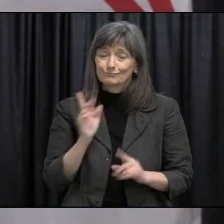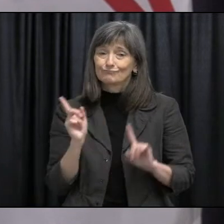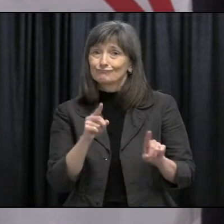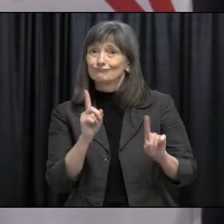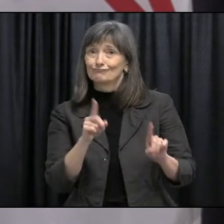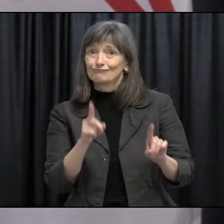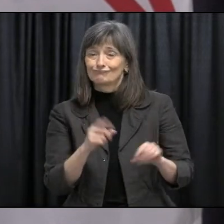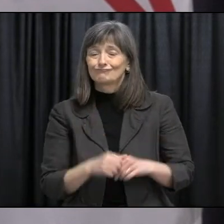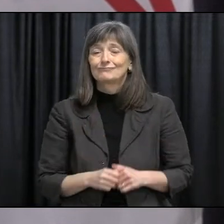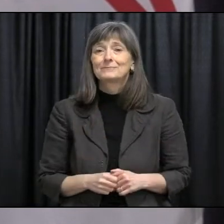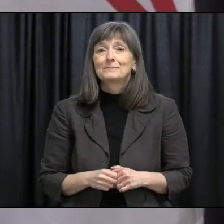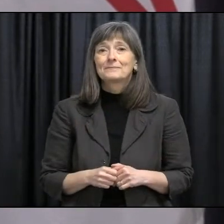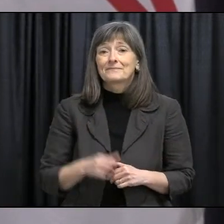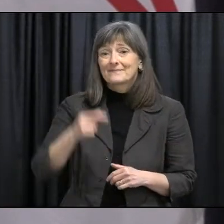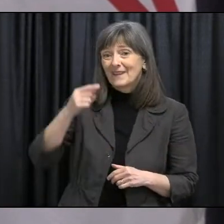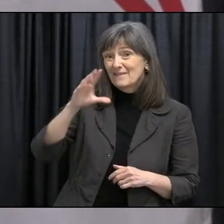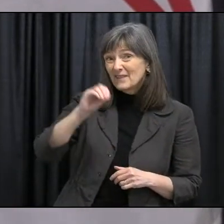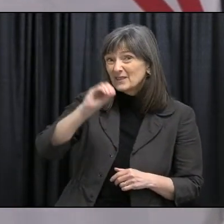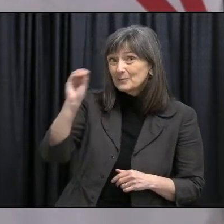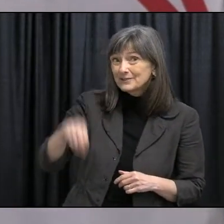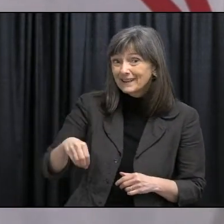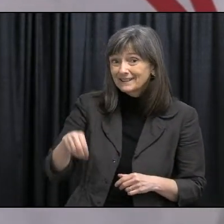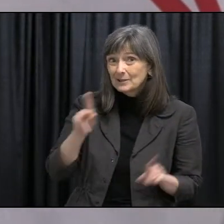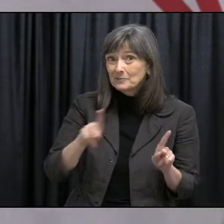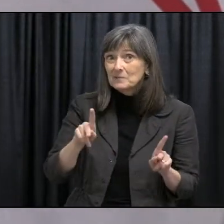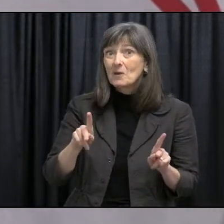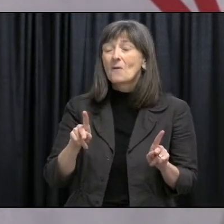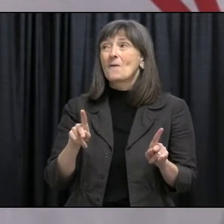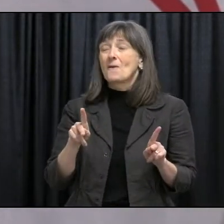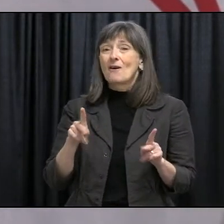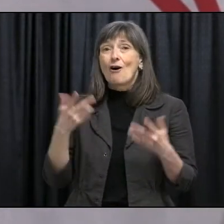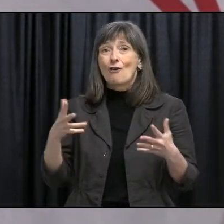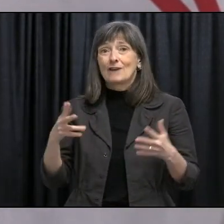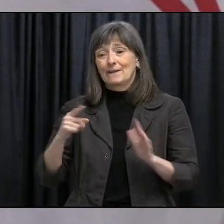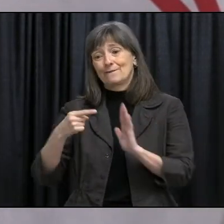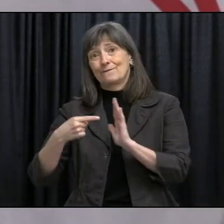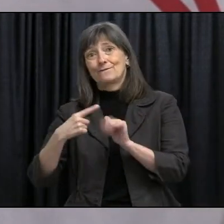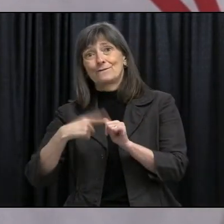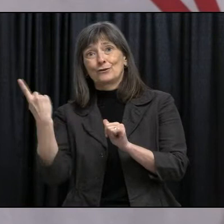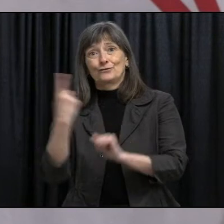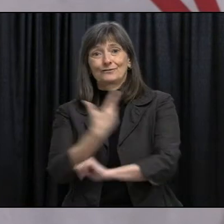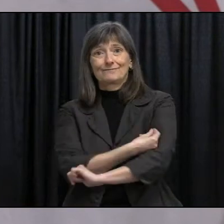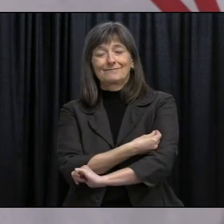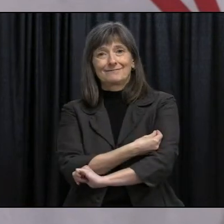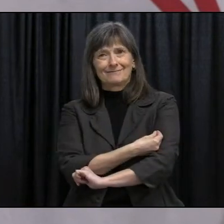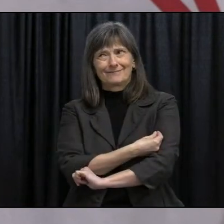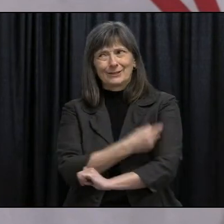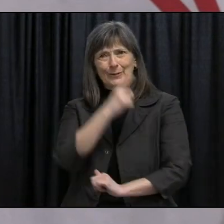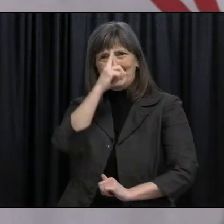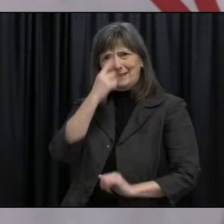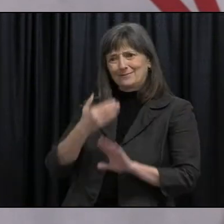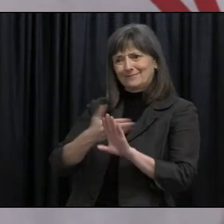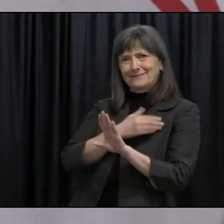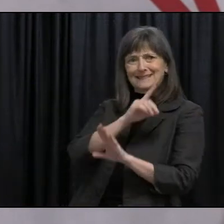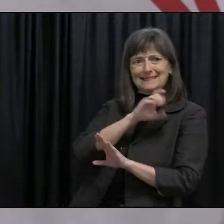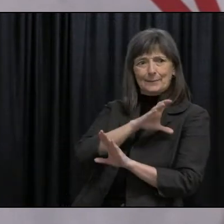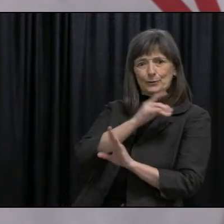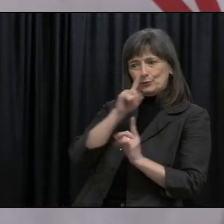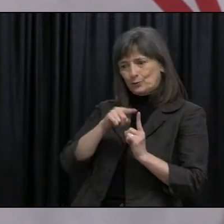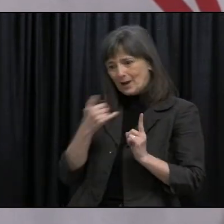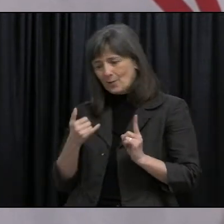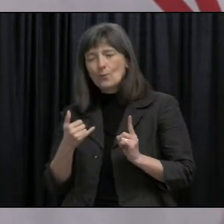vaccinated. Half our population, simply incredible if you kind of reflect on where we were back in December and beyond, and today is a great